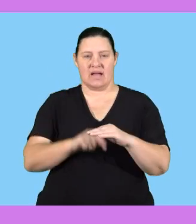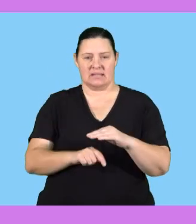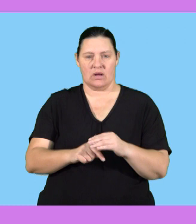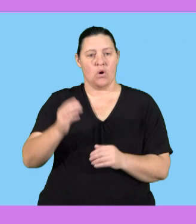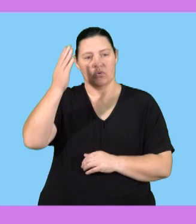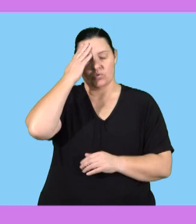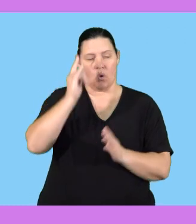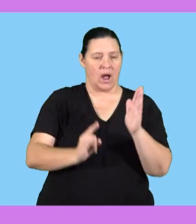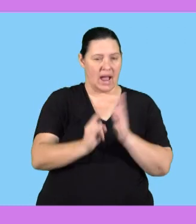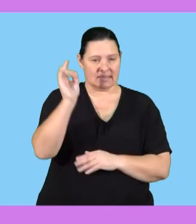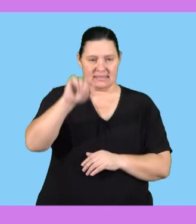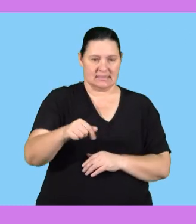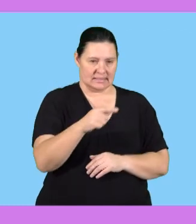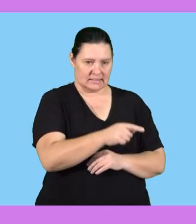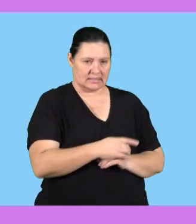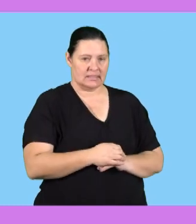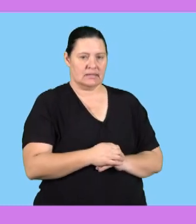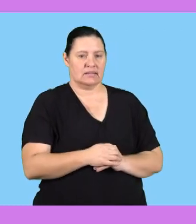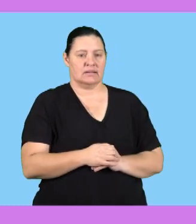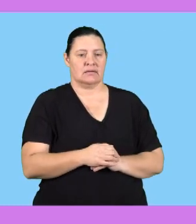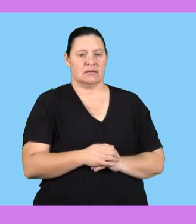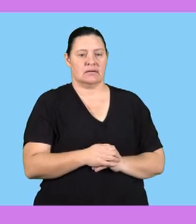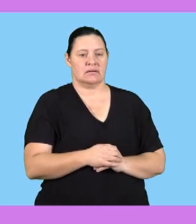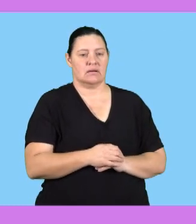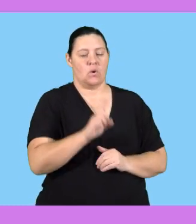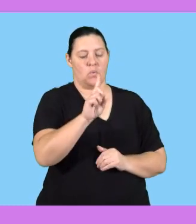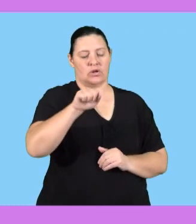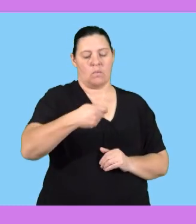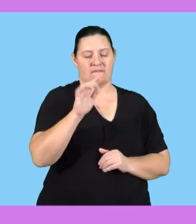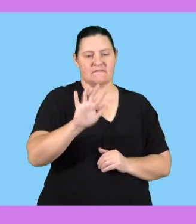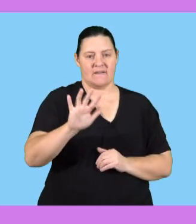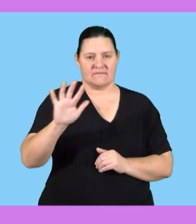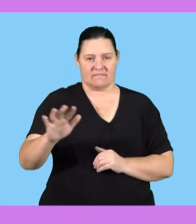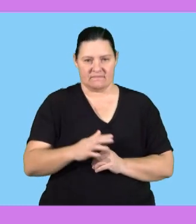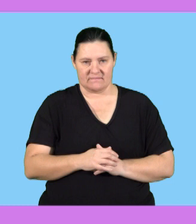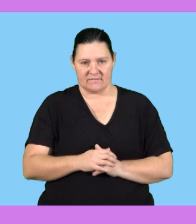by, do I know what the height is? Yes. Height equals